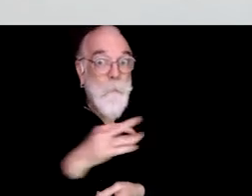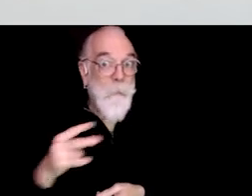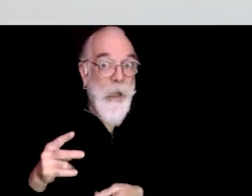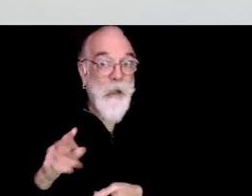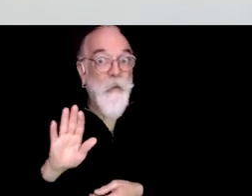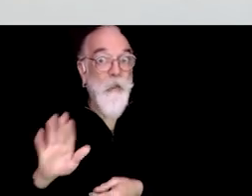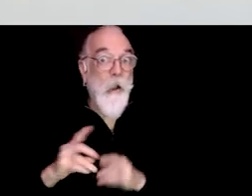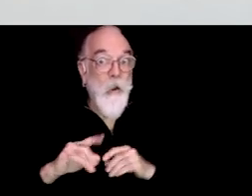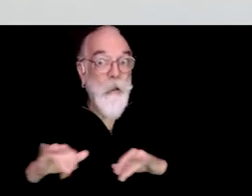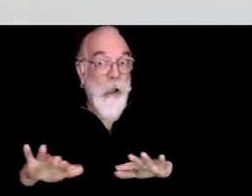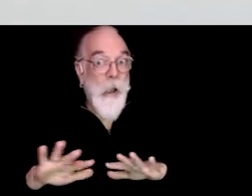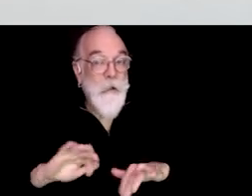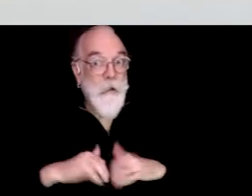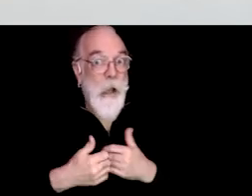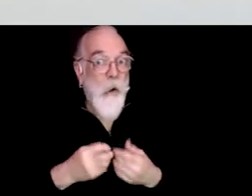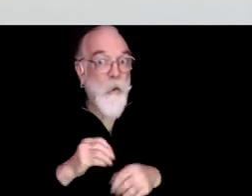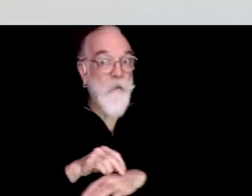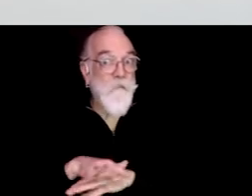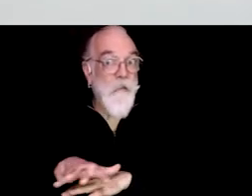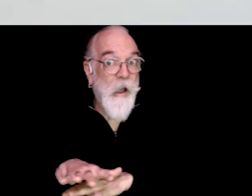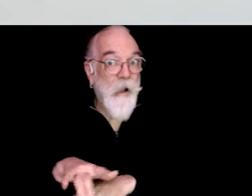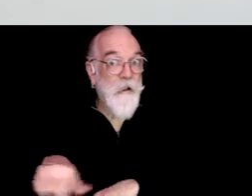their homelands.